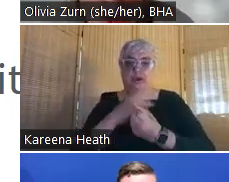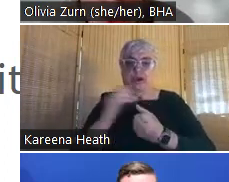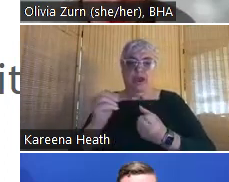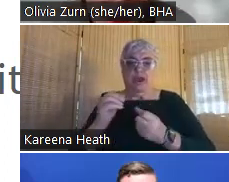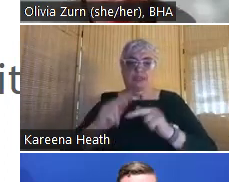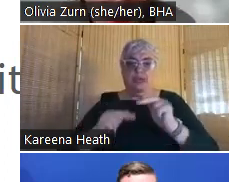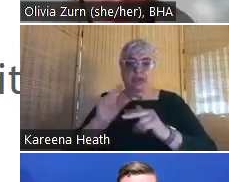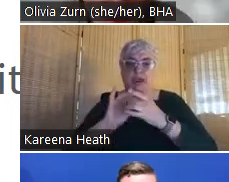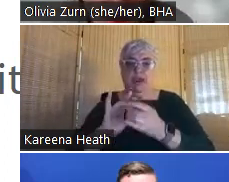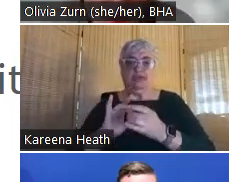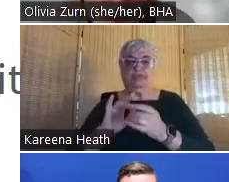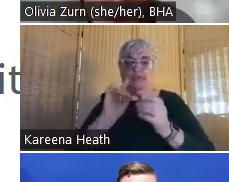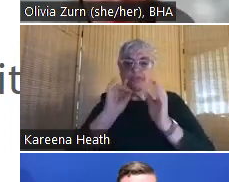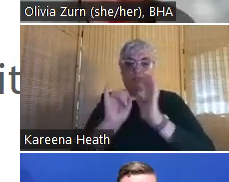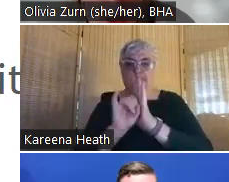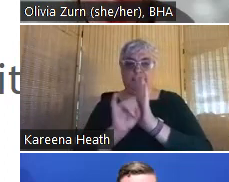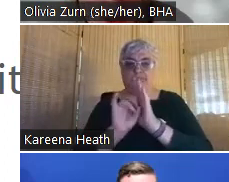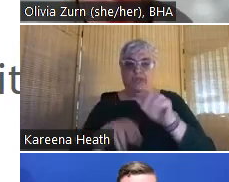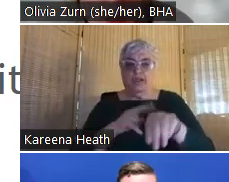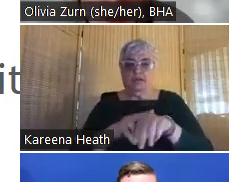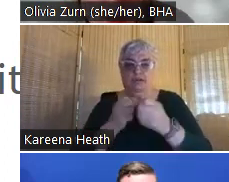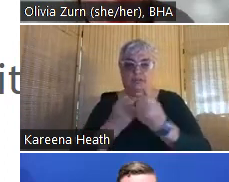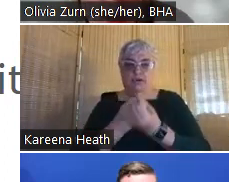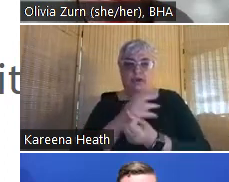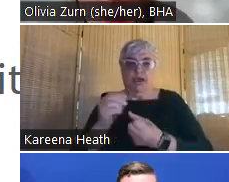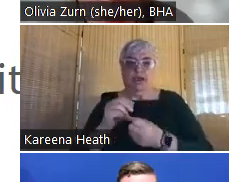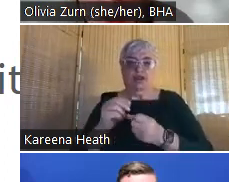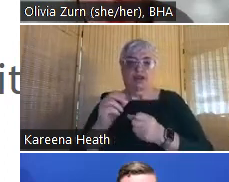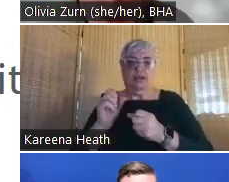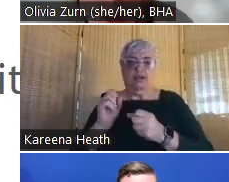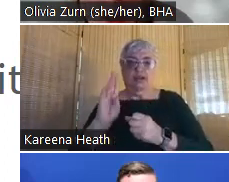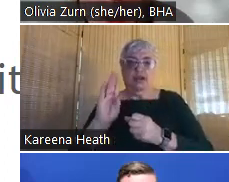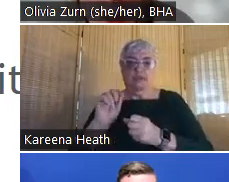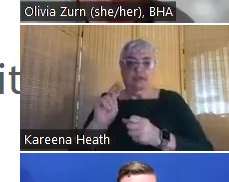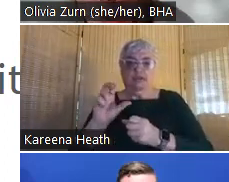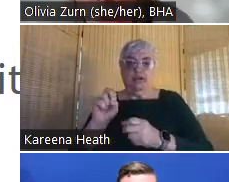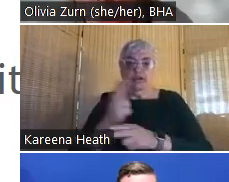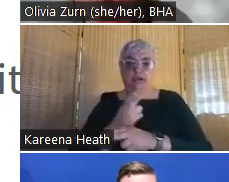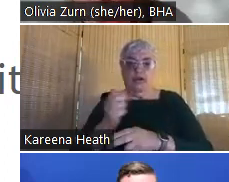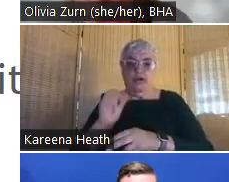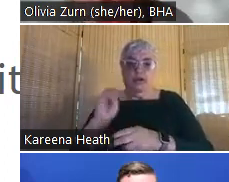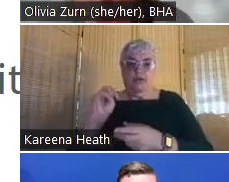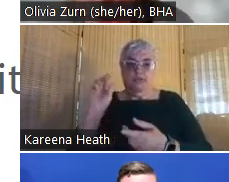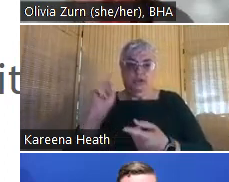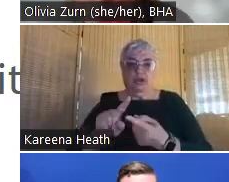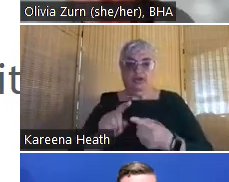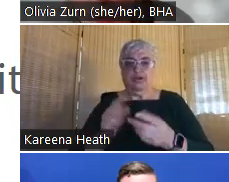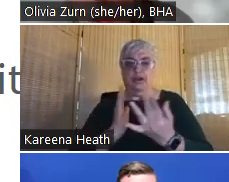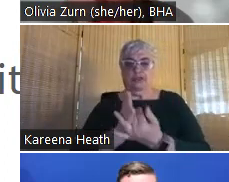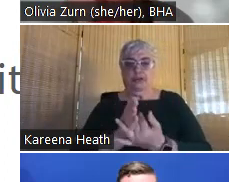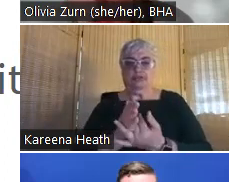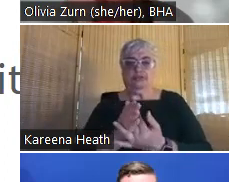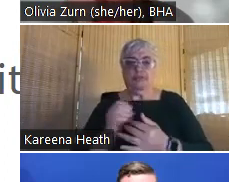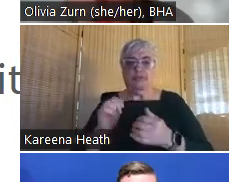connection, and identifying natural supports, as well as substance use services, which may include harm reduction interventions, including